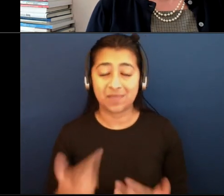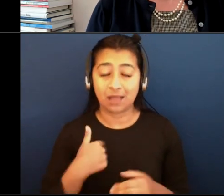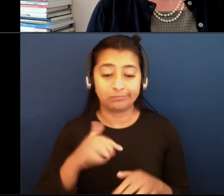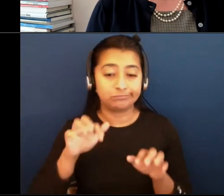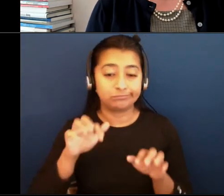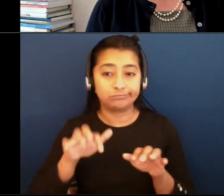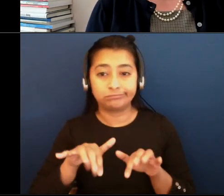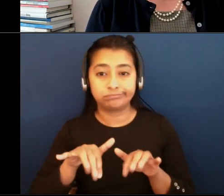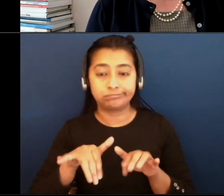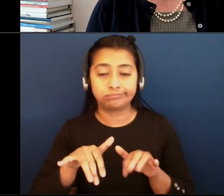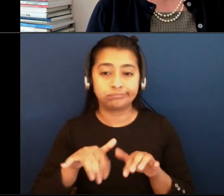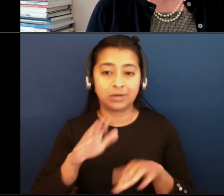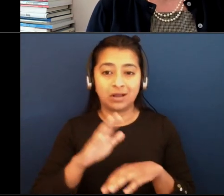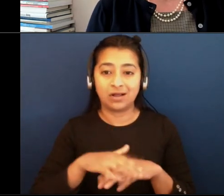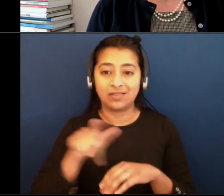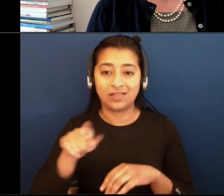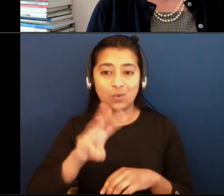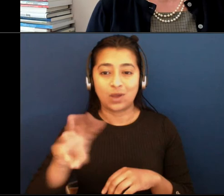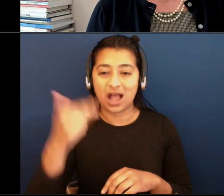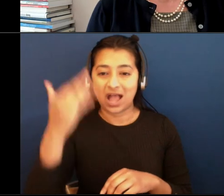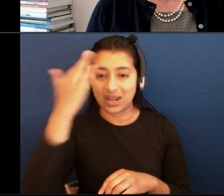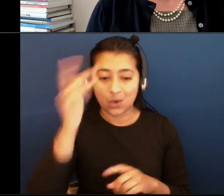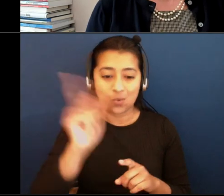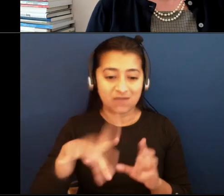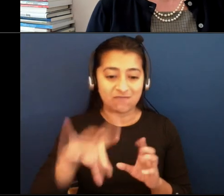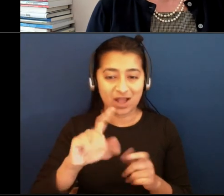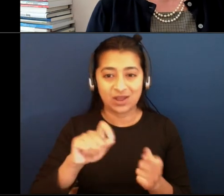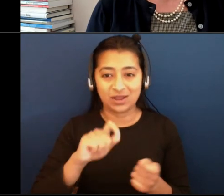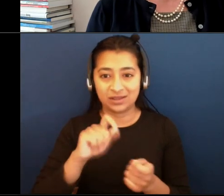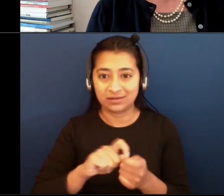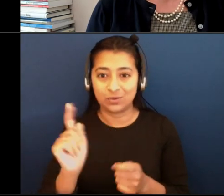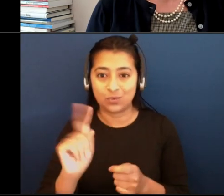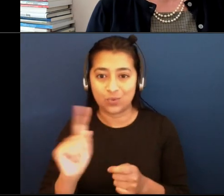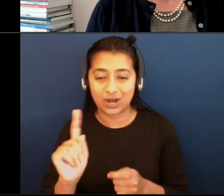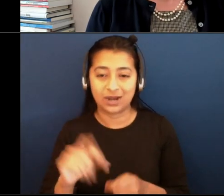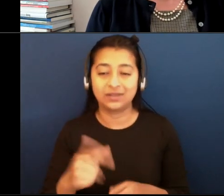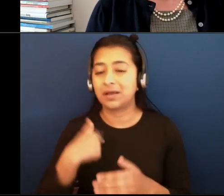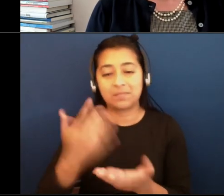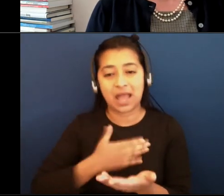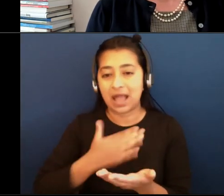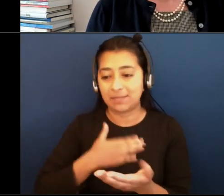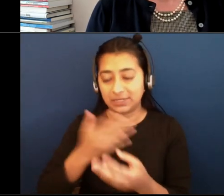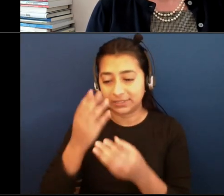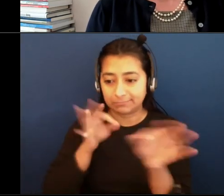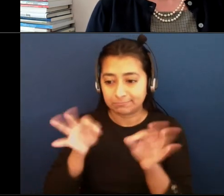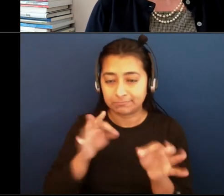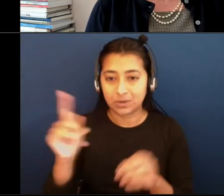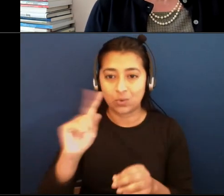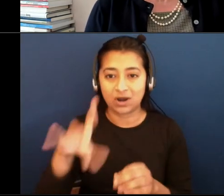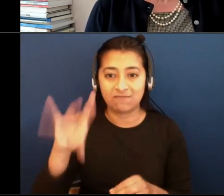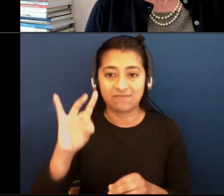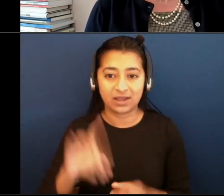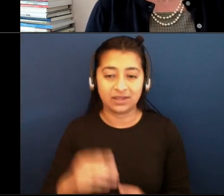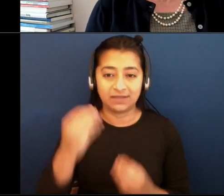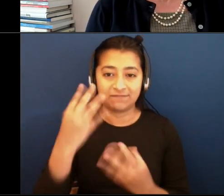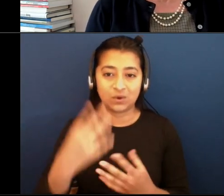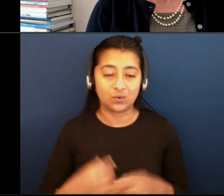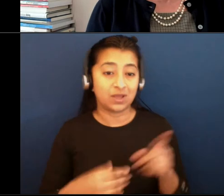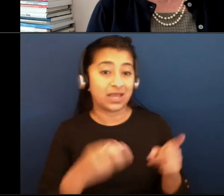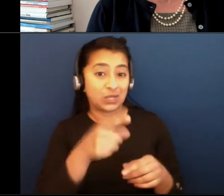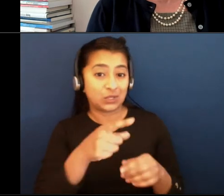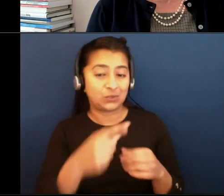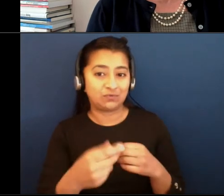I know exactly where what lives. So I'm always happy to give you directions. And you've already saved me a couple of